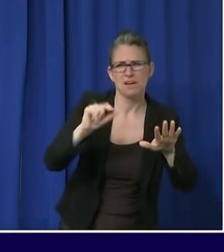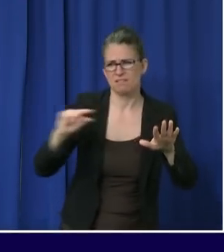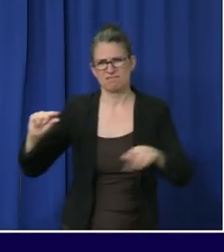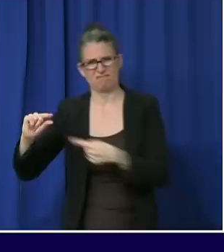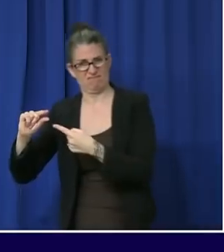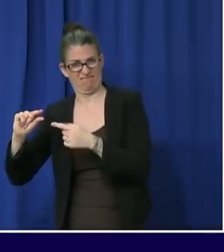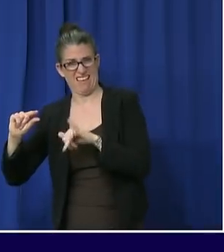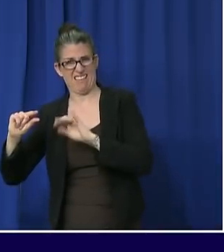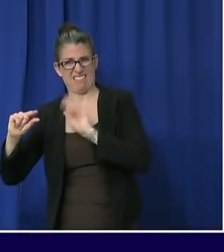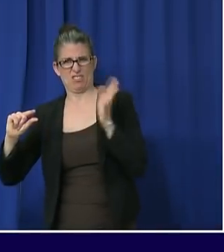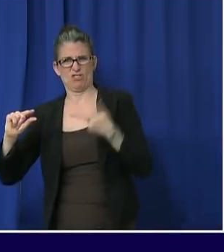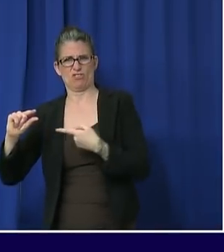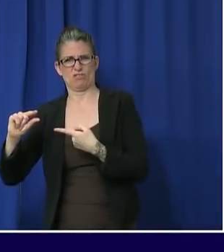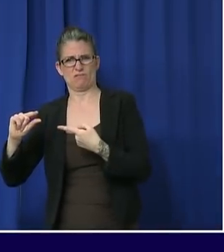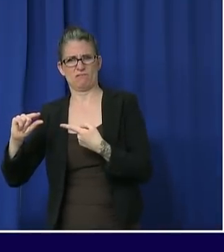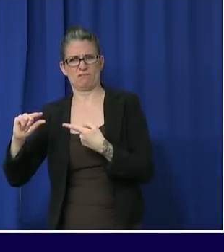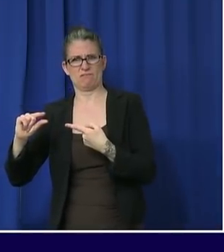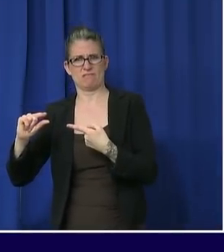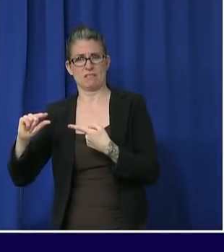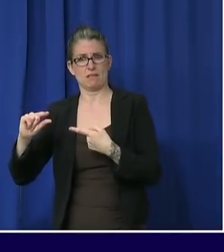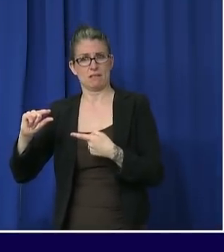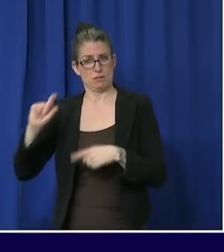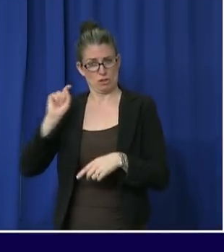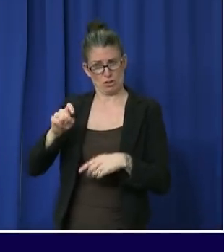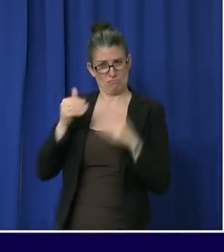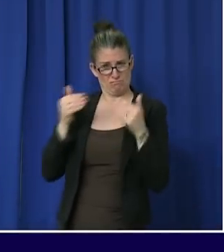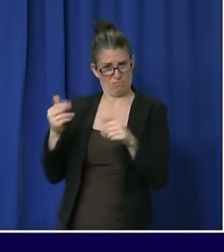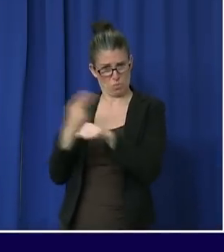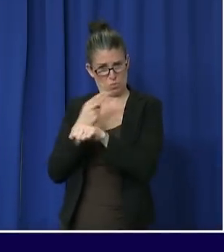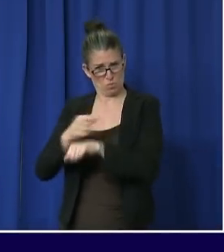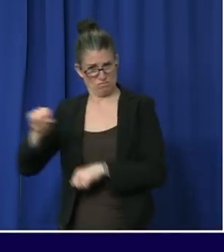is there some value in that metric at this point?